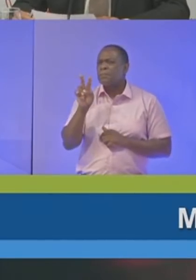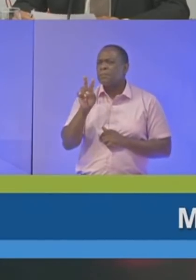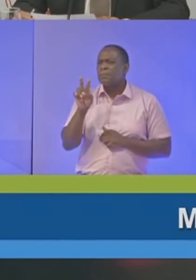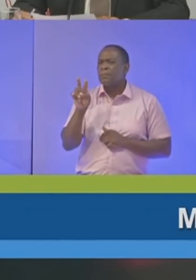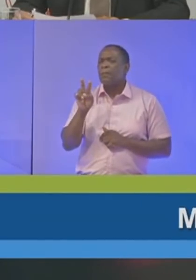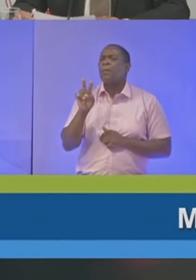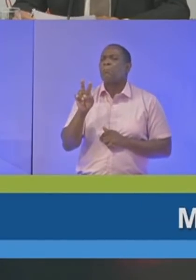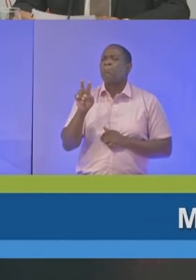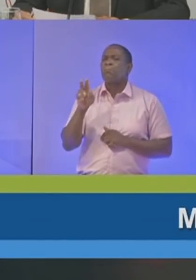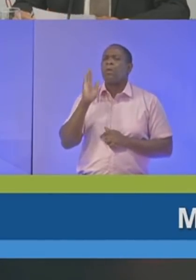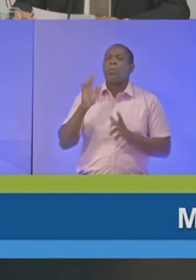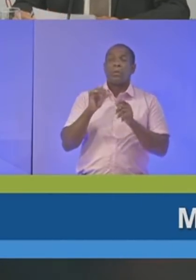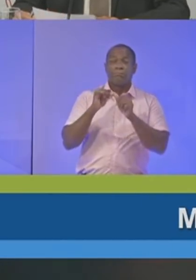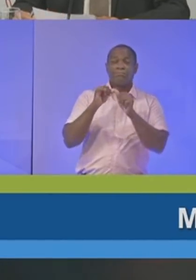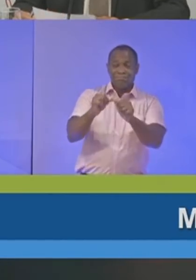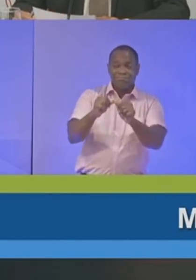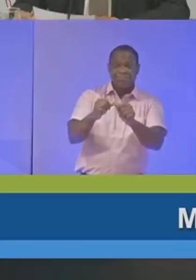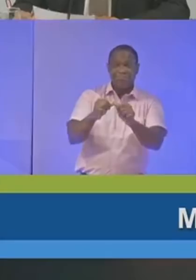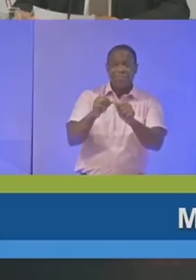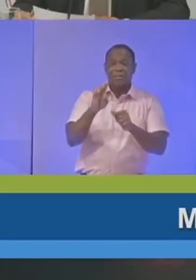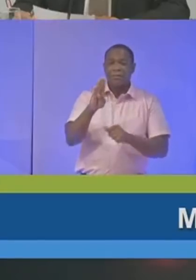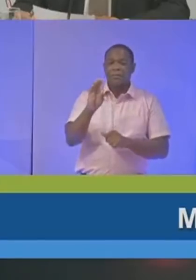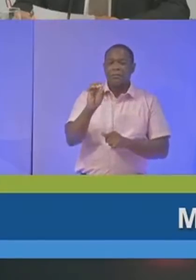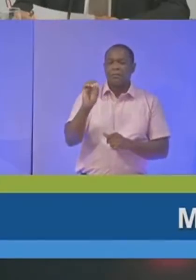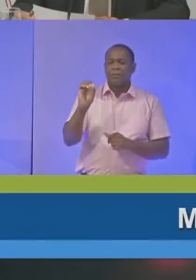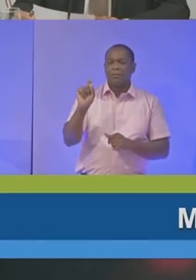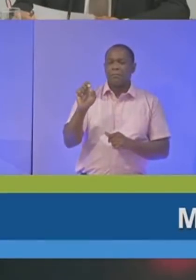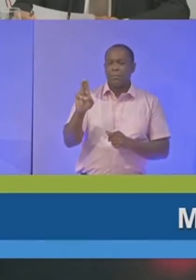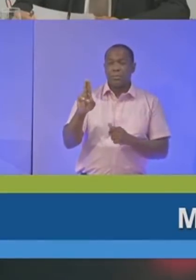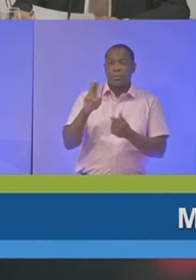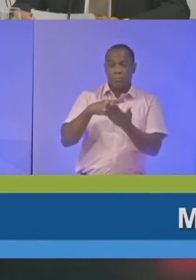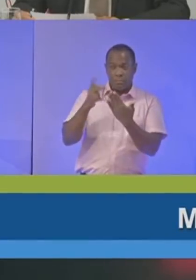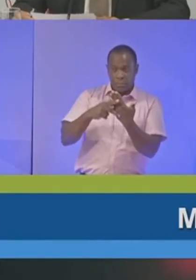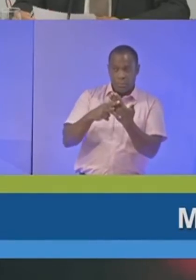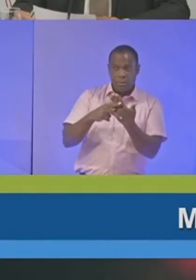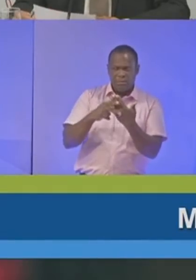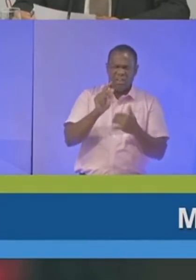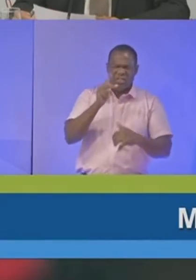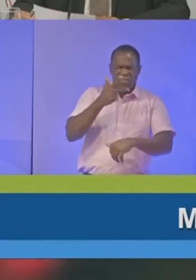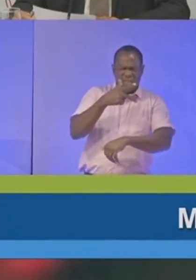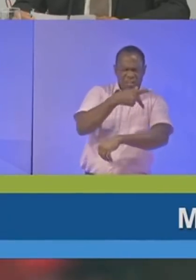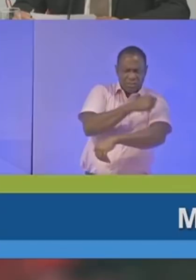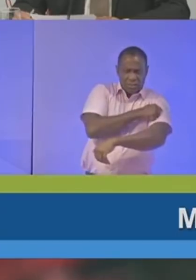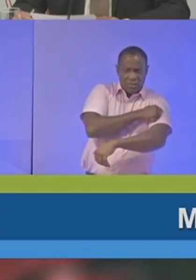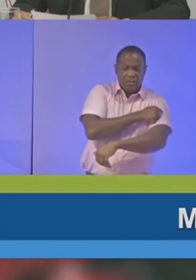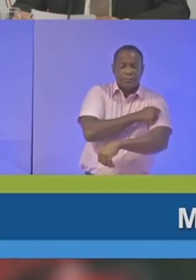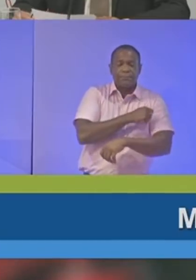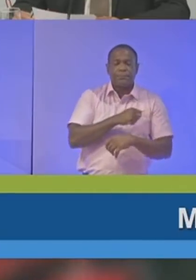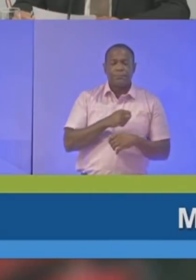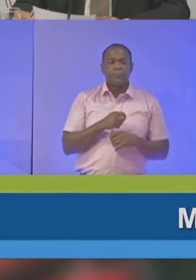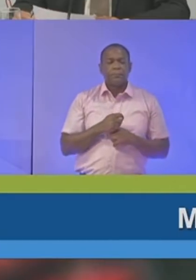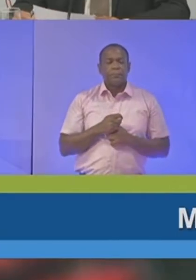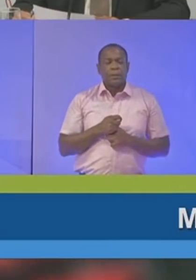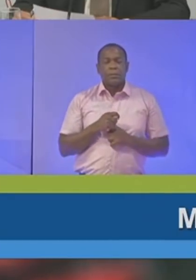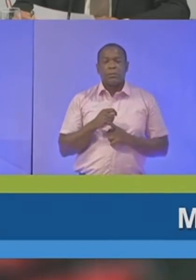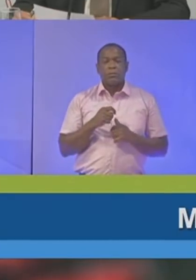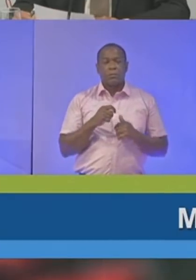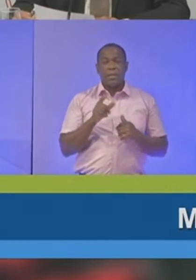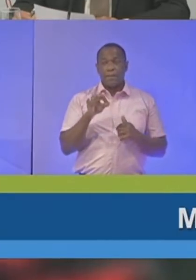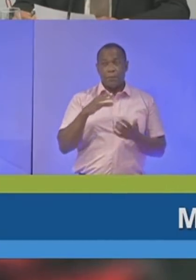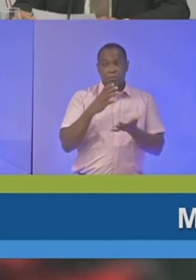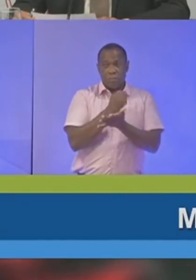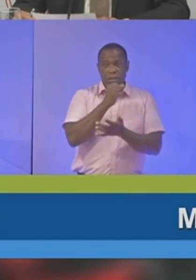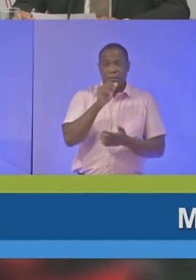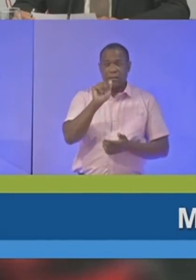will continue. For those who receive, yes, that's it. For those who receive their AstraZeneca